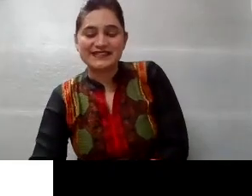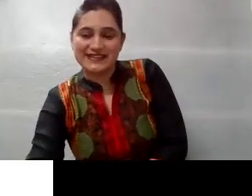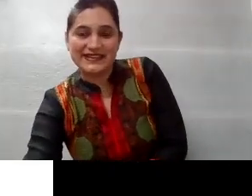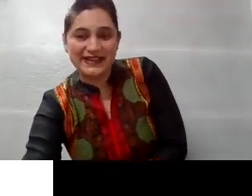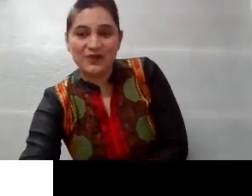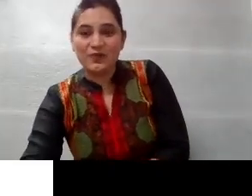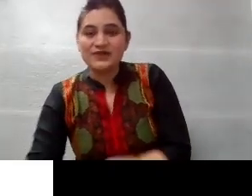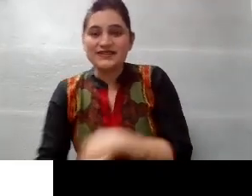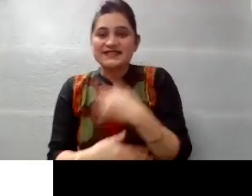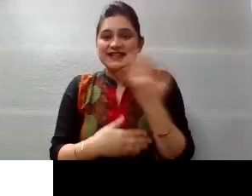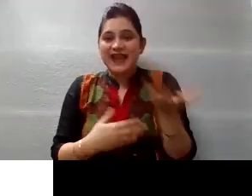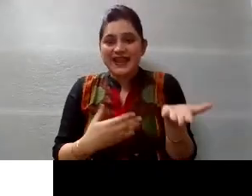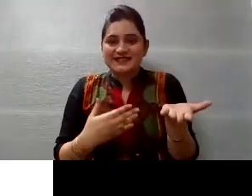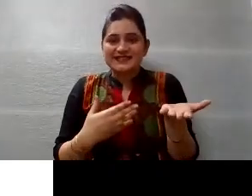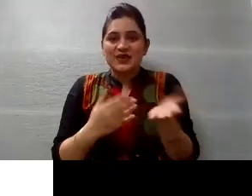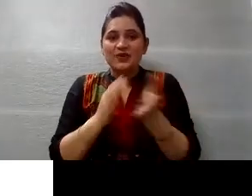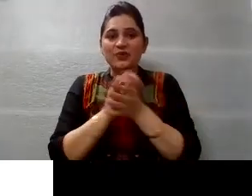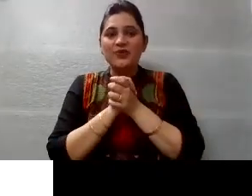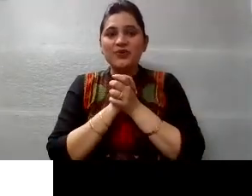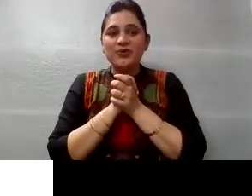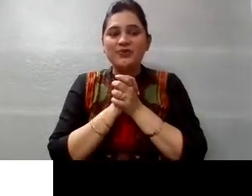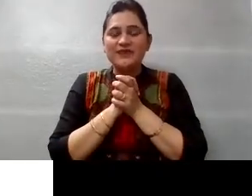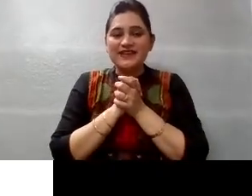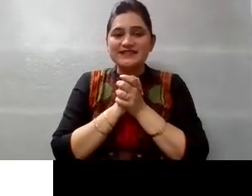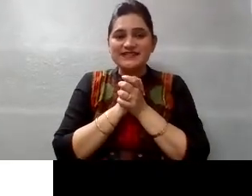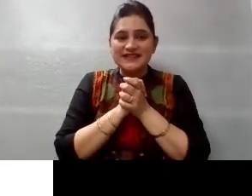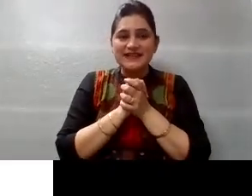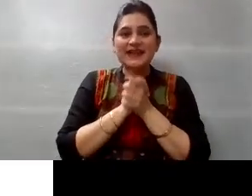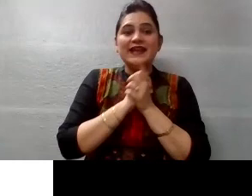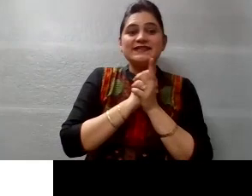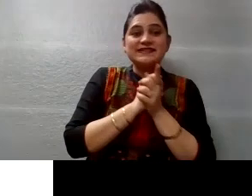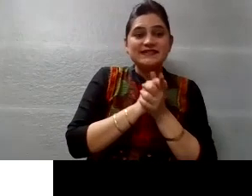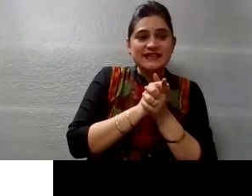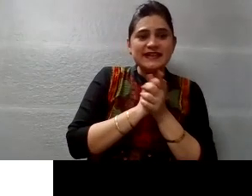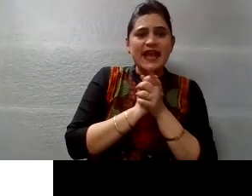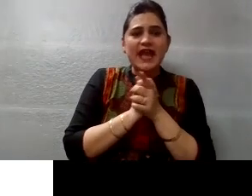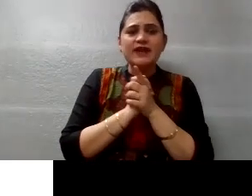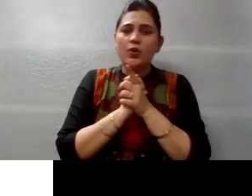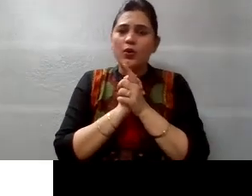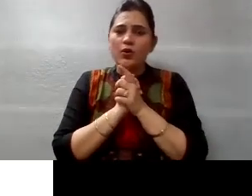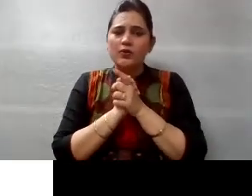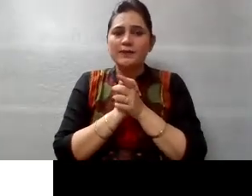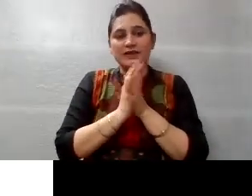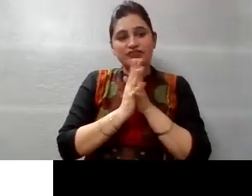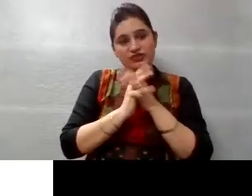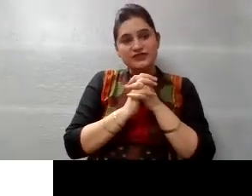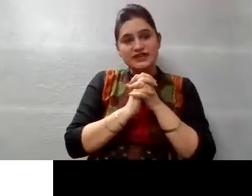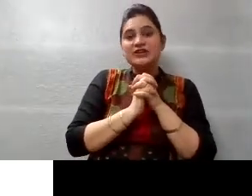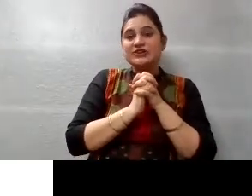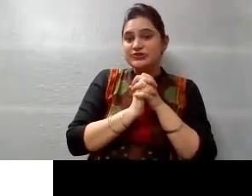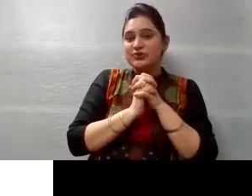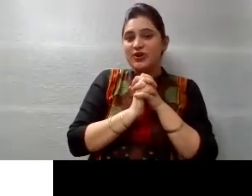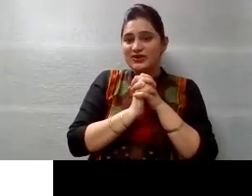let's see what is next. Oh, we can see T and O. But